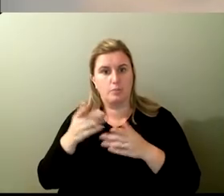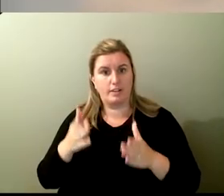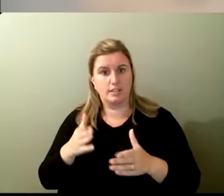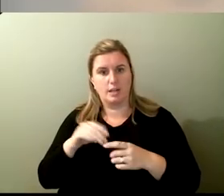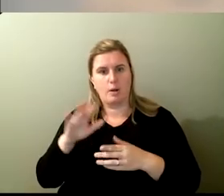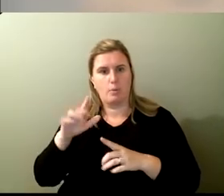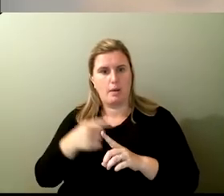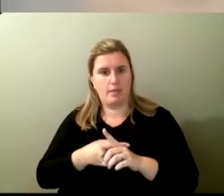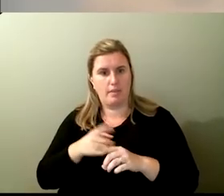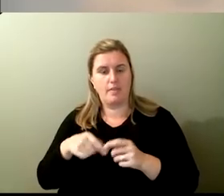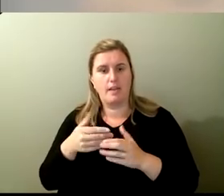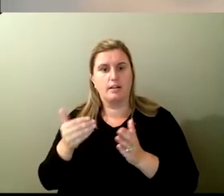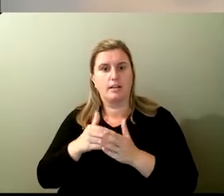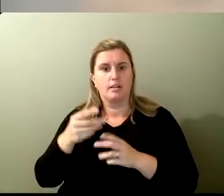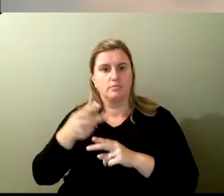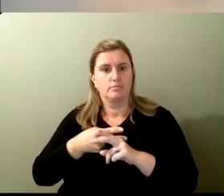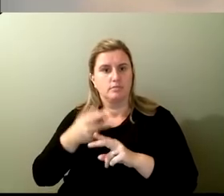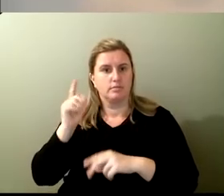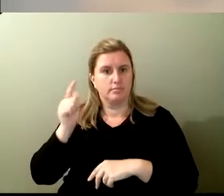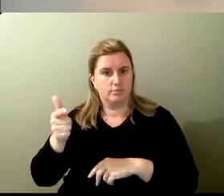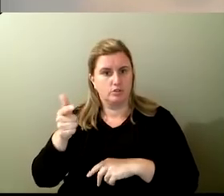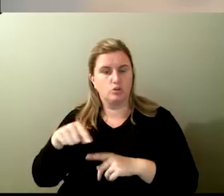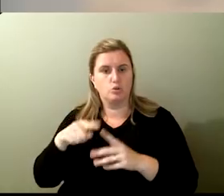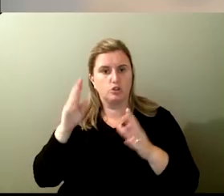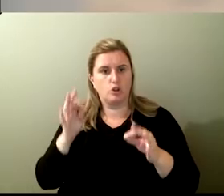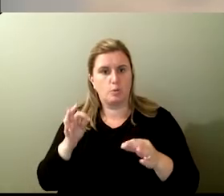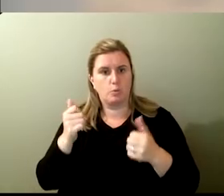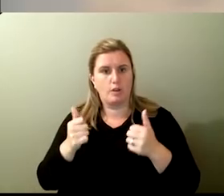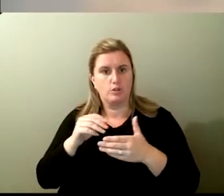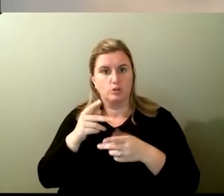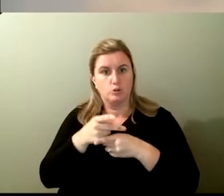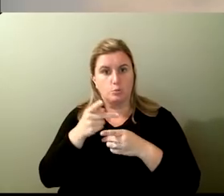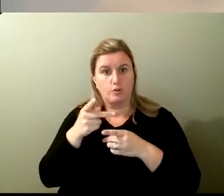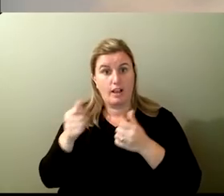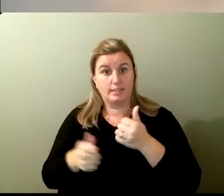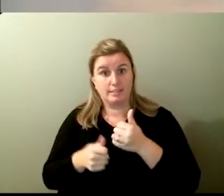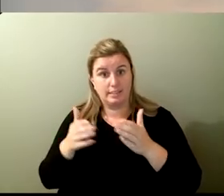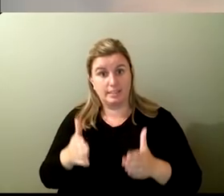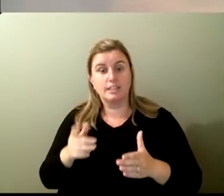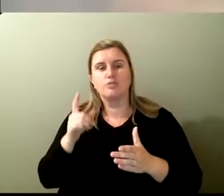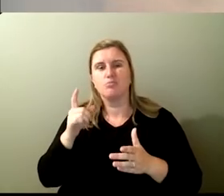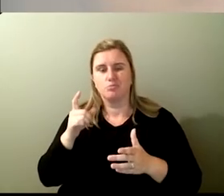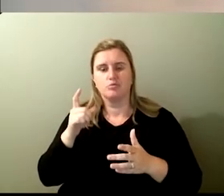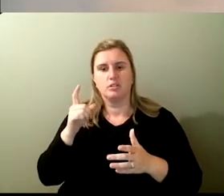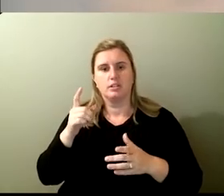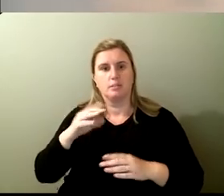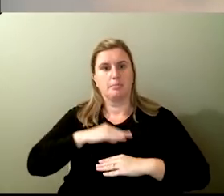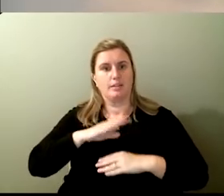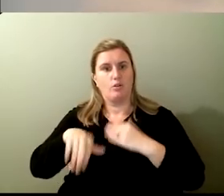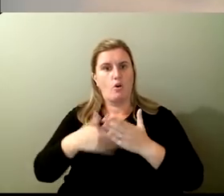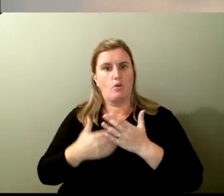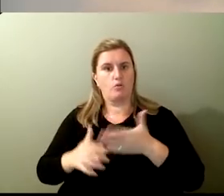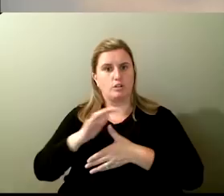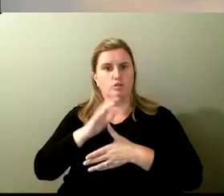month, and then about a month or 2 after that to determine whether the supervisee's data sheets continue to meet all the criteria of